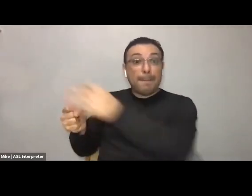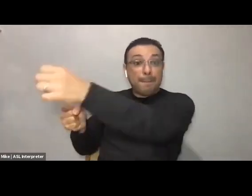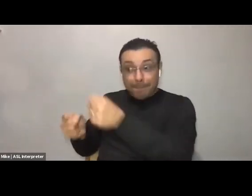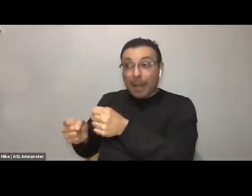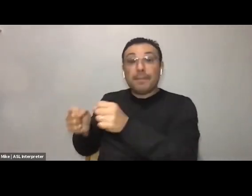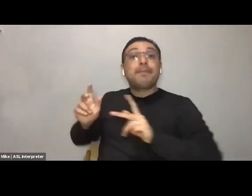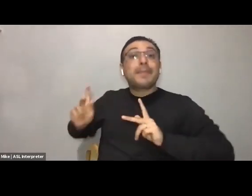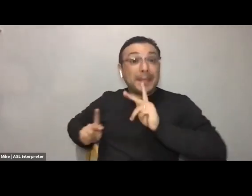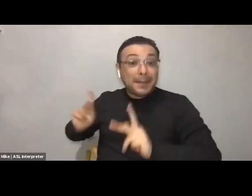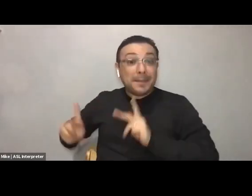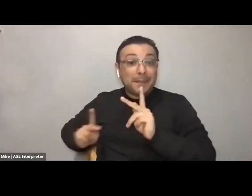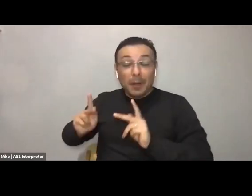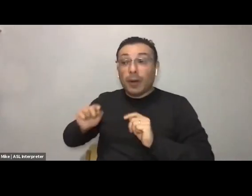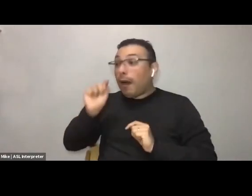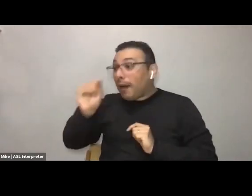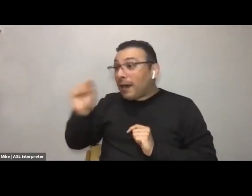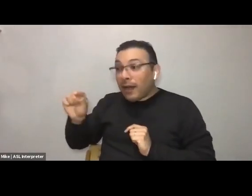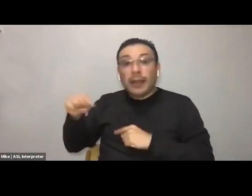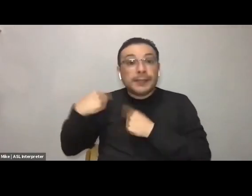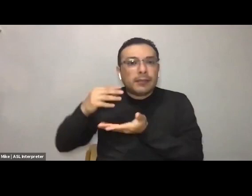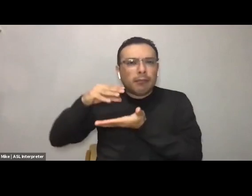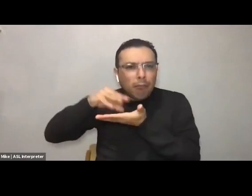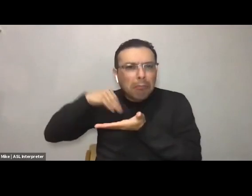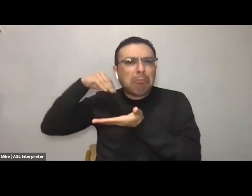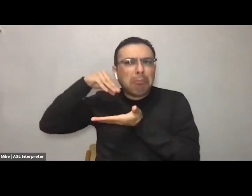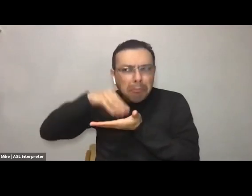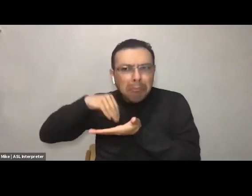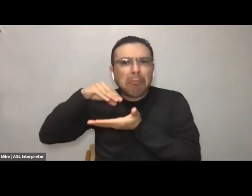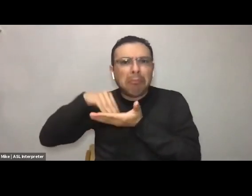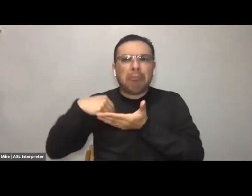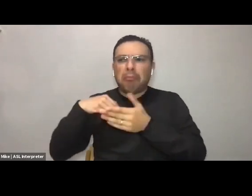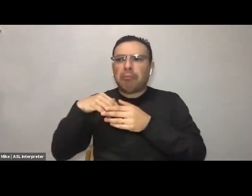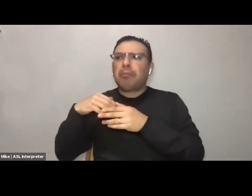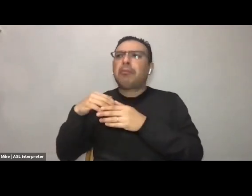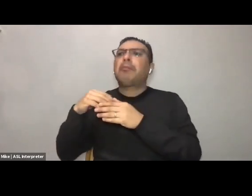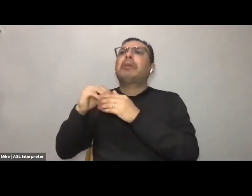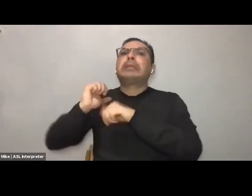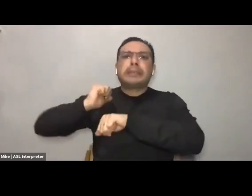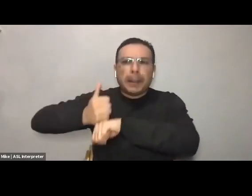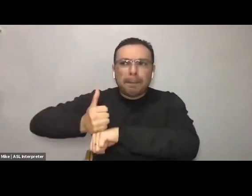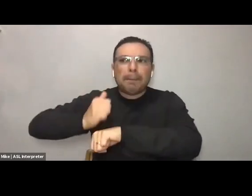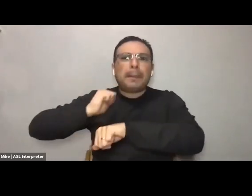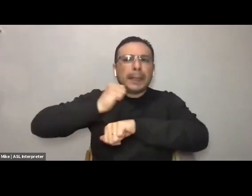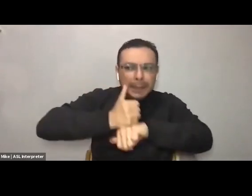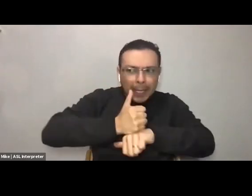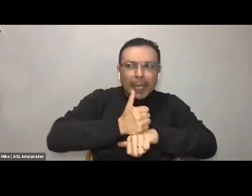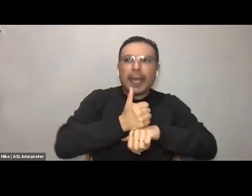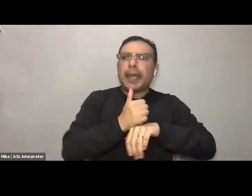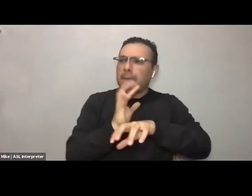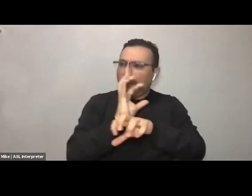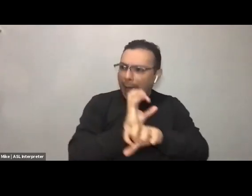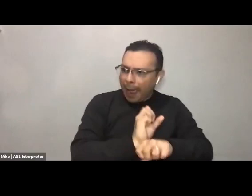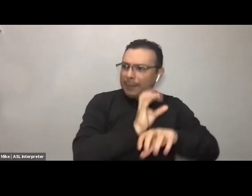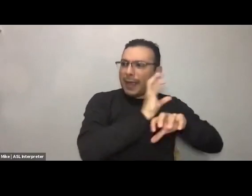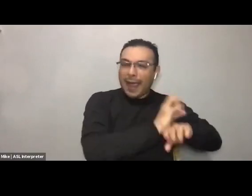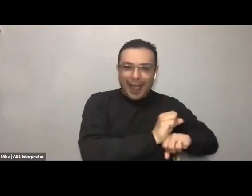actually learning and implementing these practices in their own virtual or remote cultural